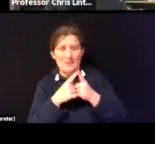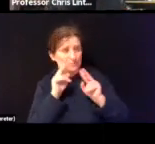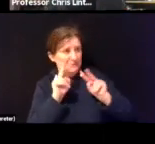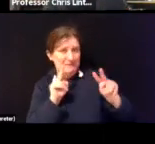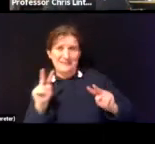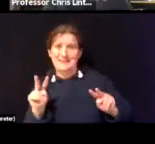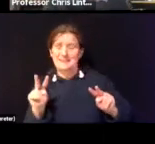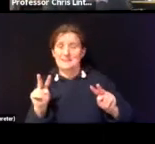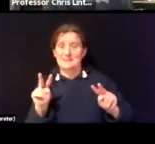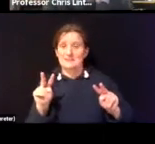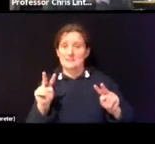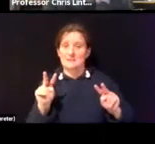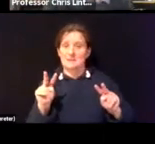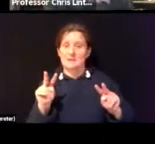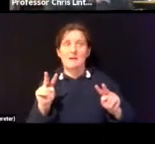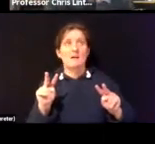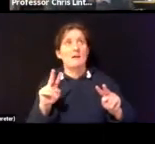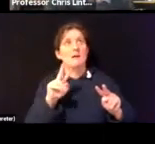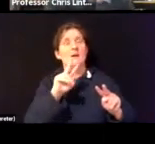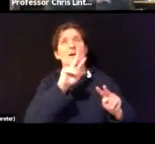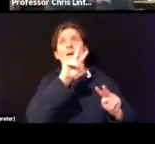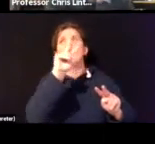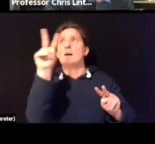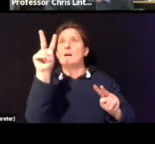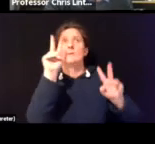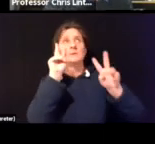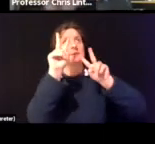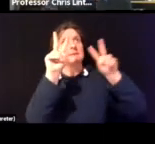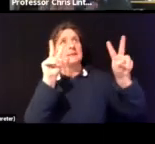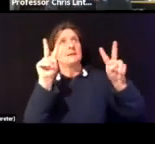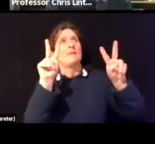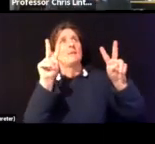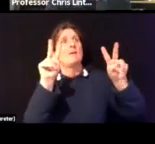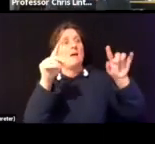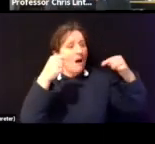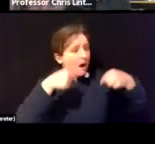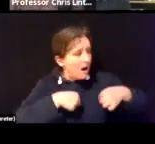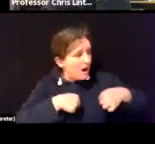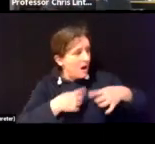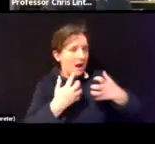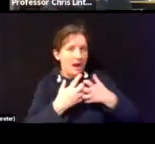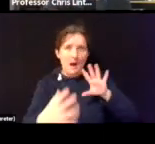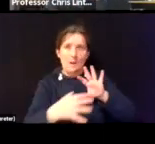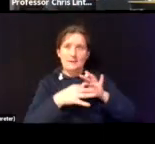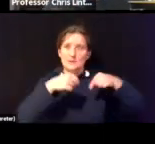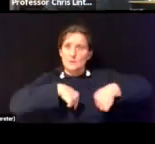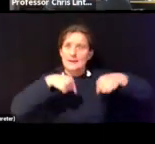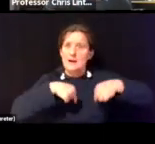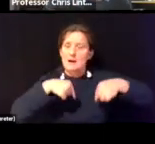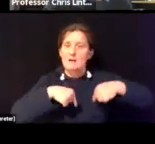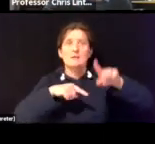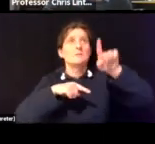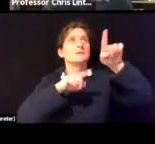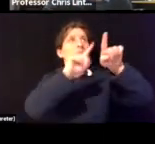being rewritten because we look out at the wider universe. And for the first time, we have new stories of